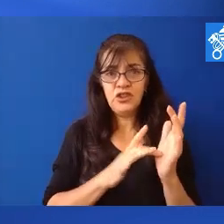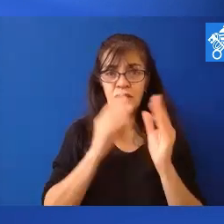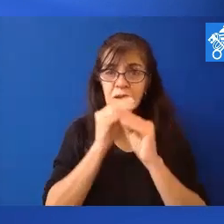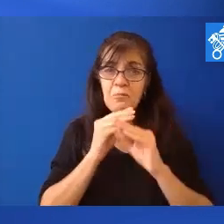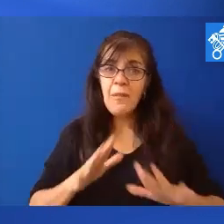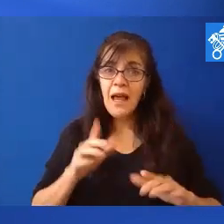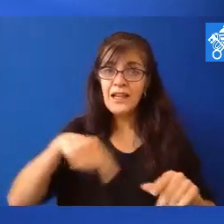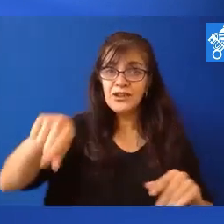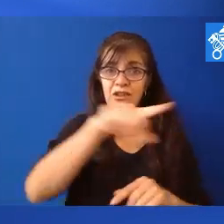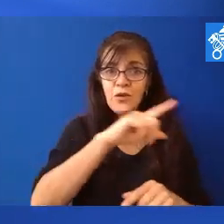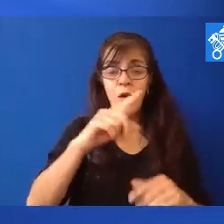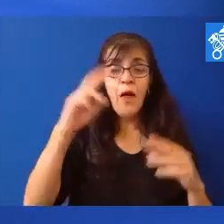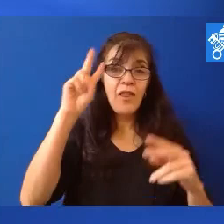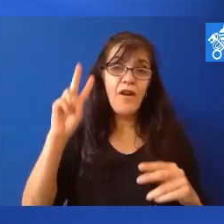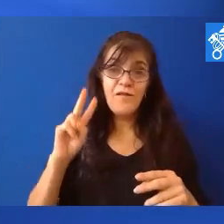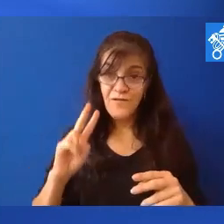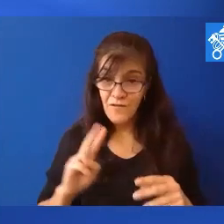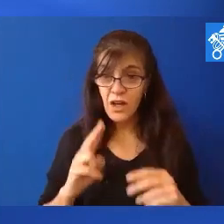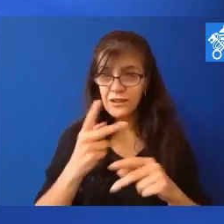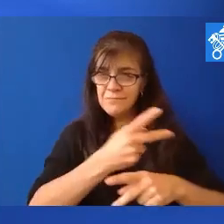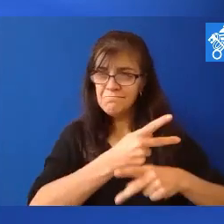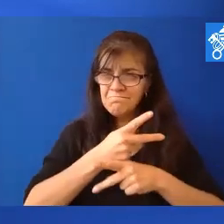care of you. Thank you very much.